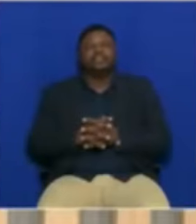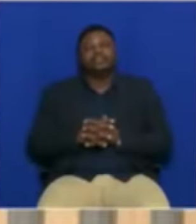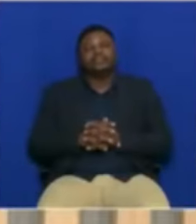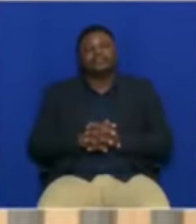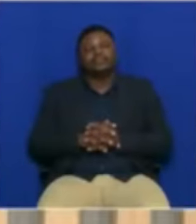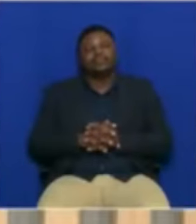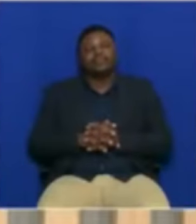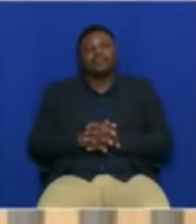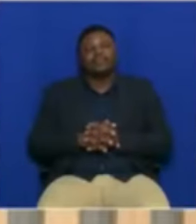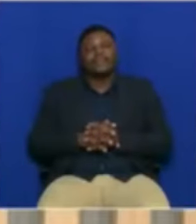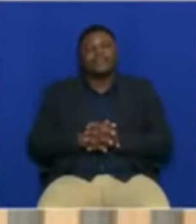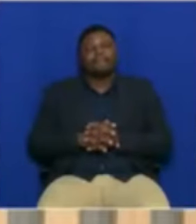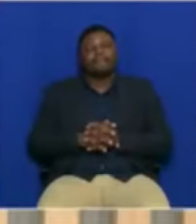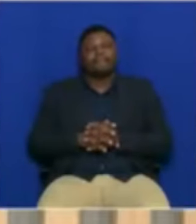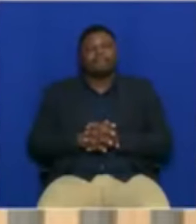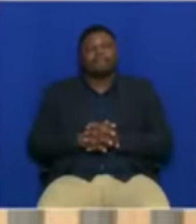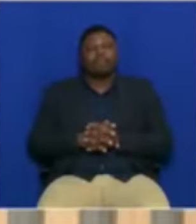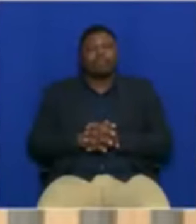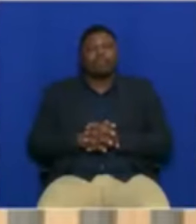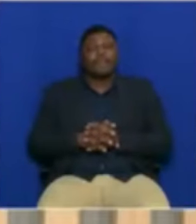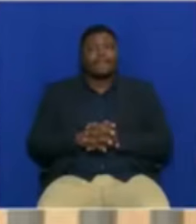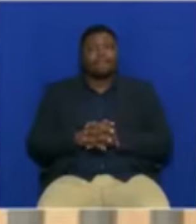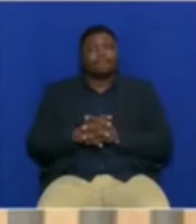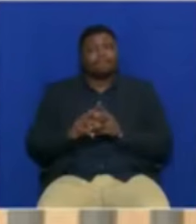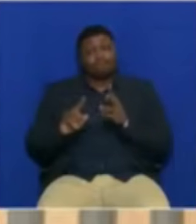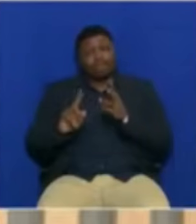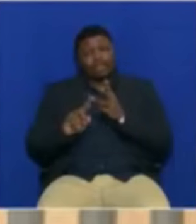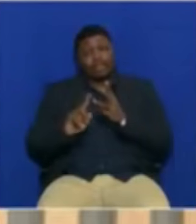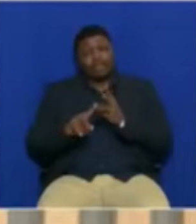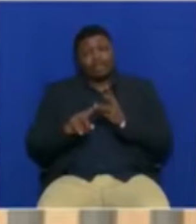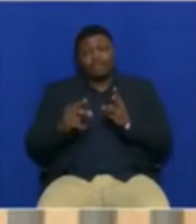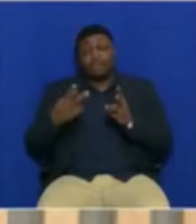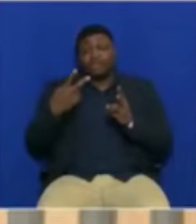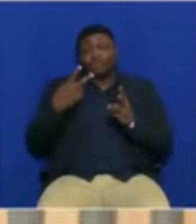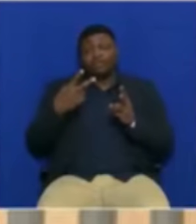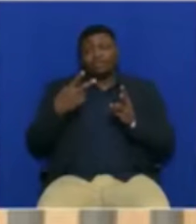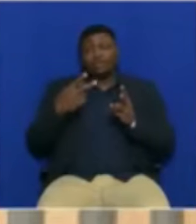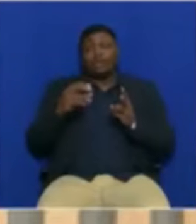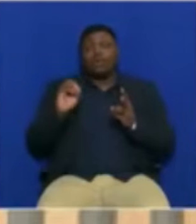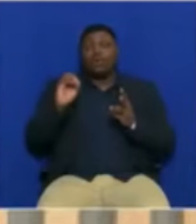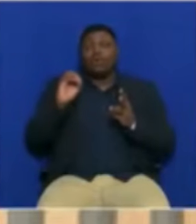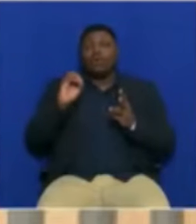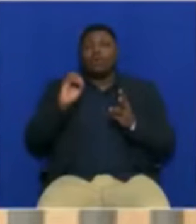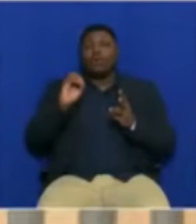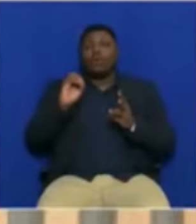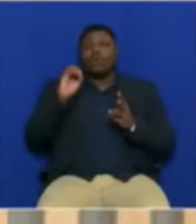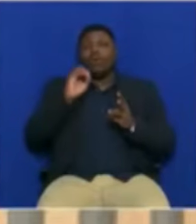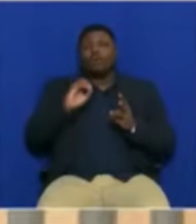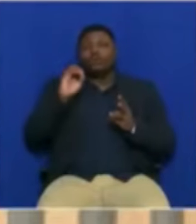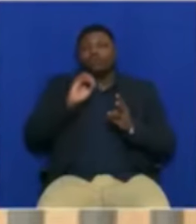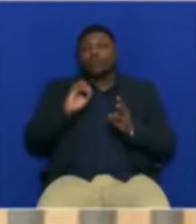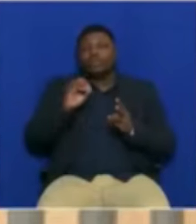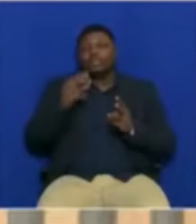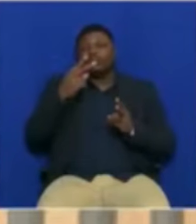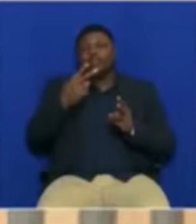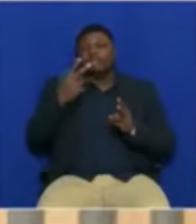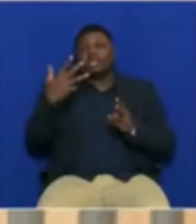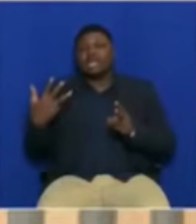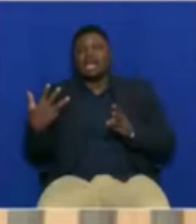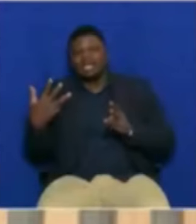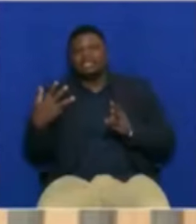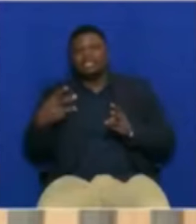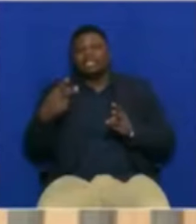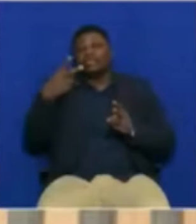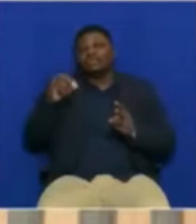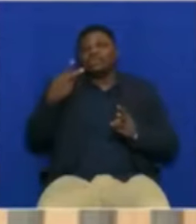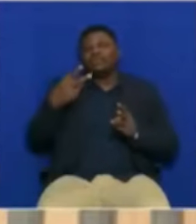And that once again is 2024 October 29 at 1430. I confirm. So now we know our Cape Town